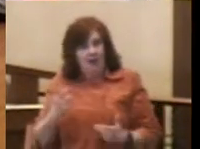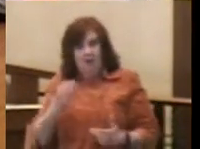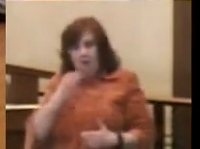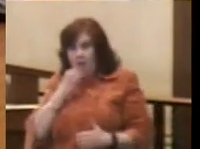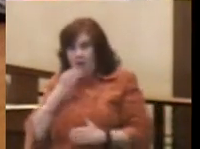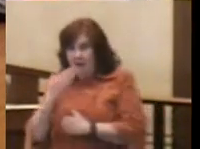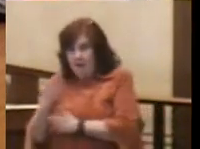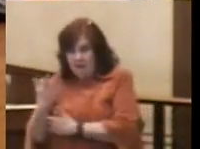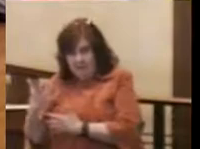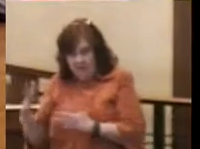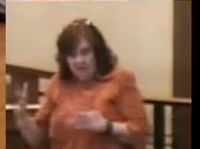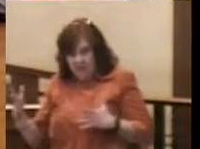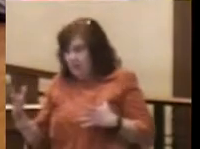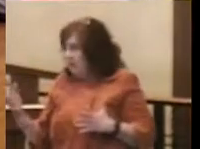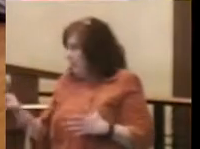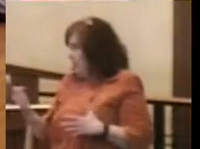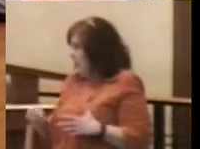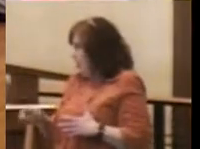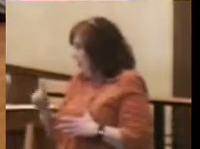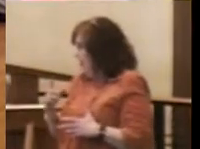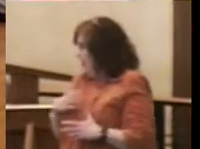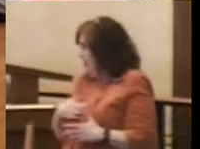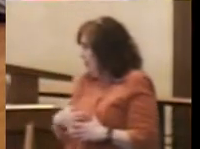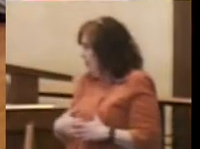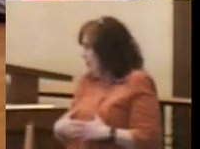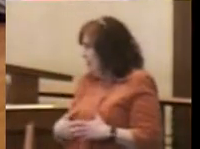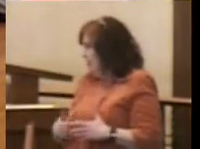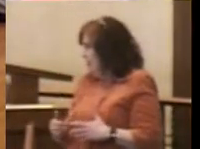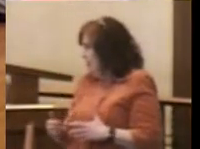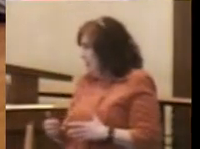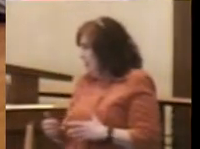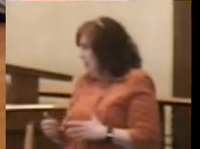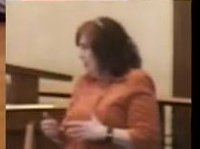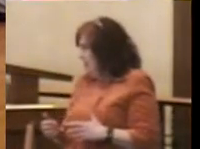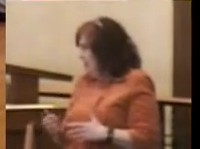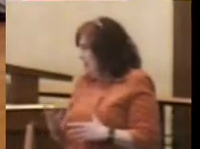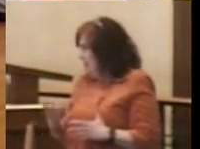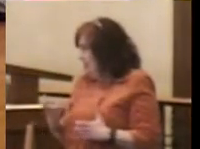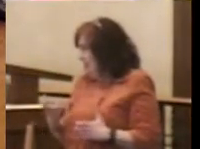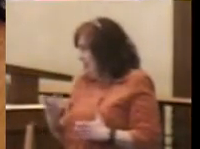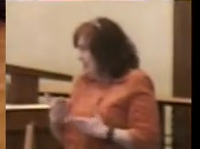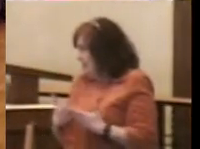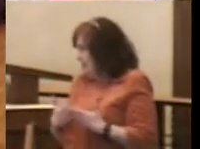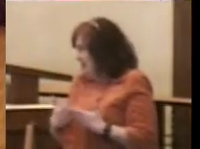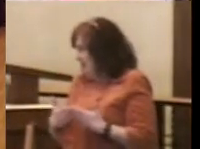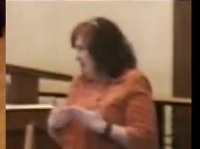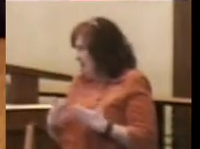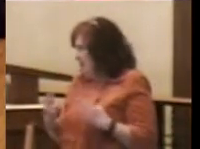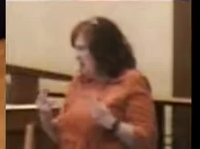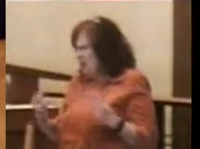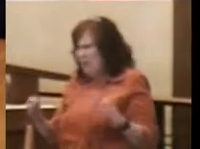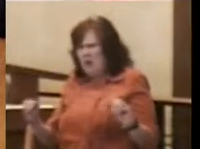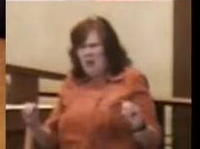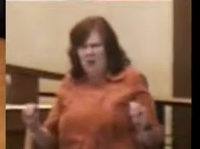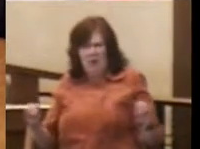Breakfast? Anybody hungry? Anybody want a bite?